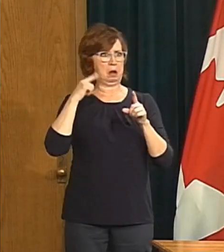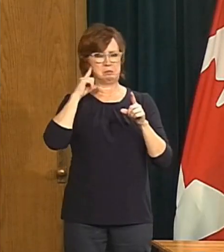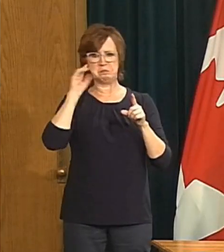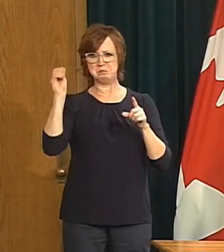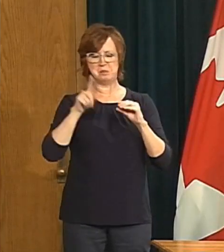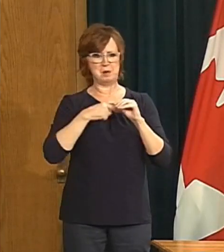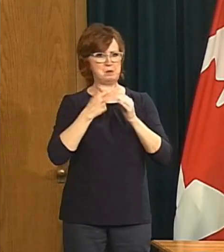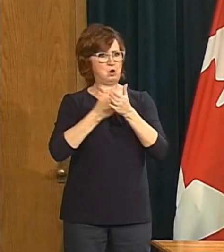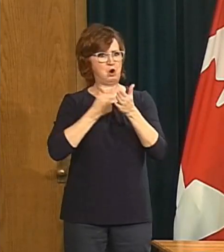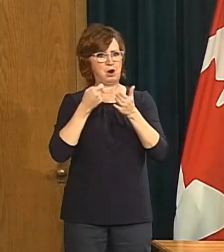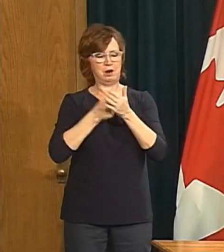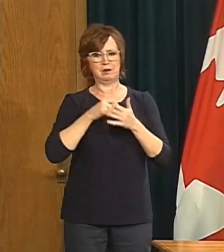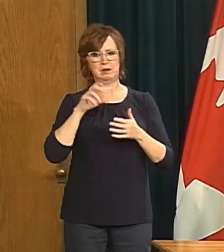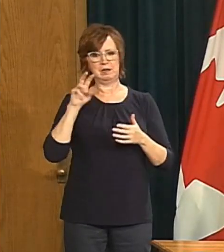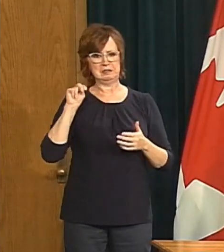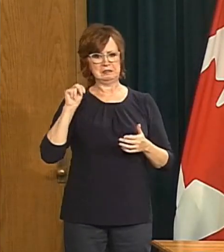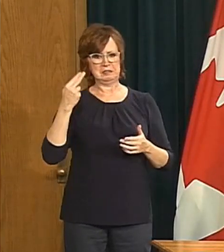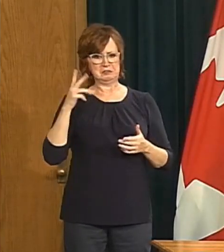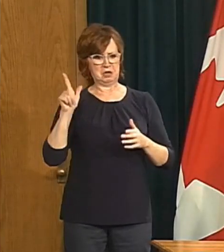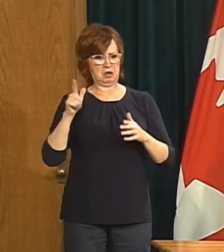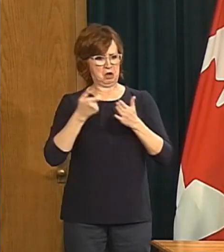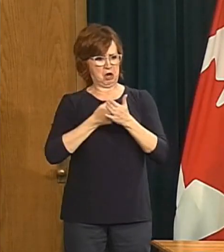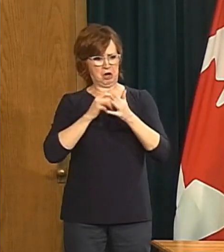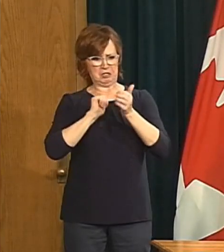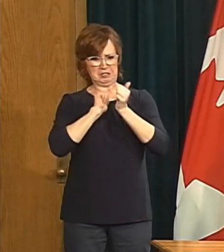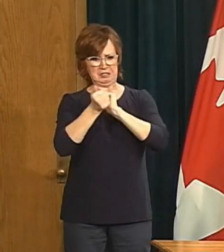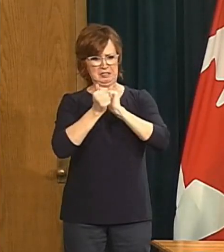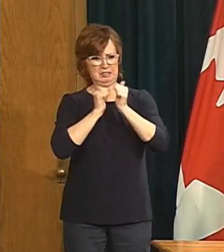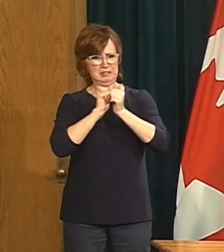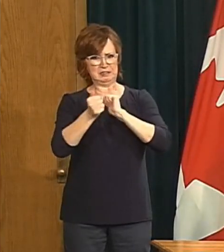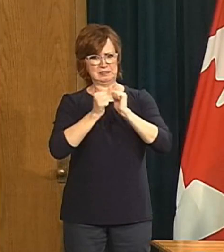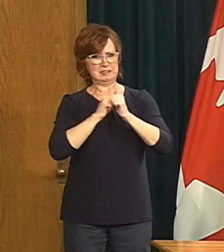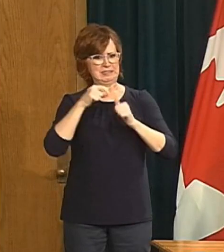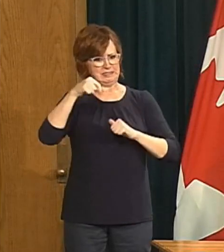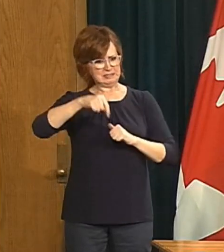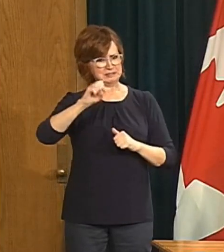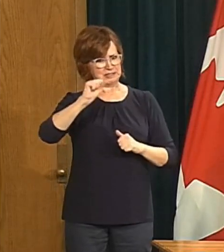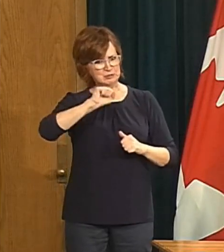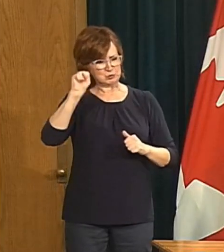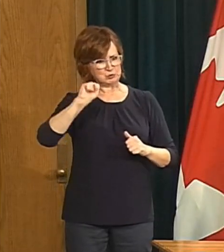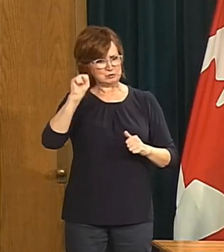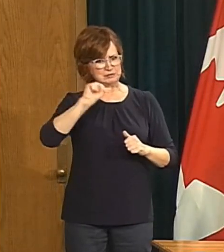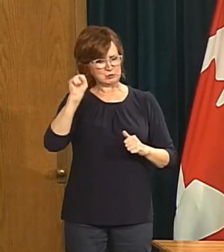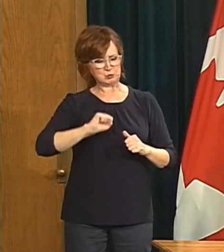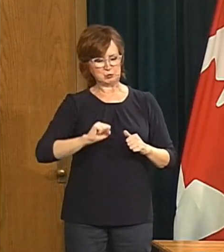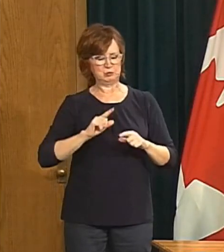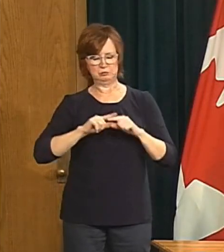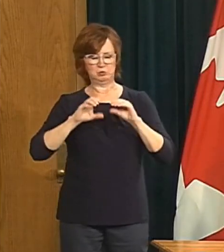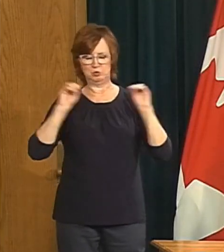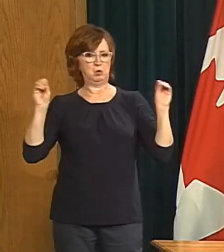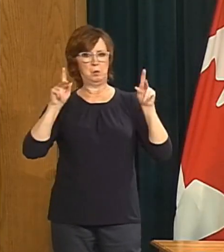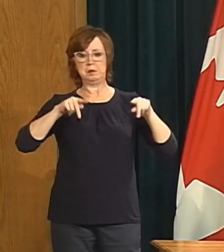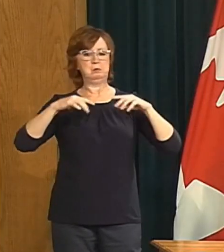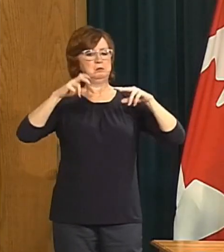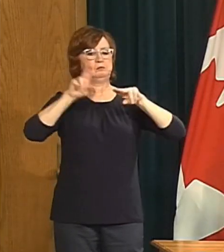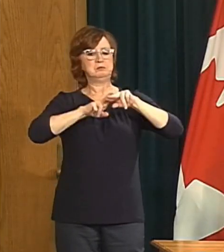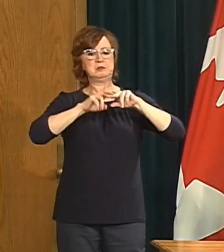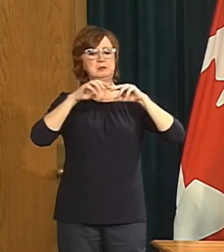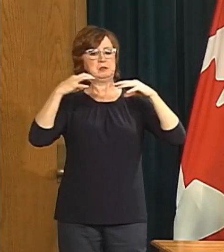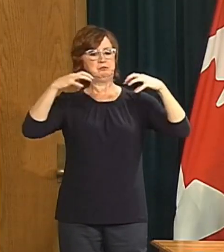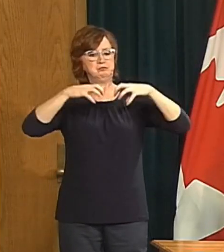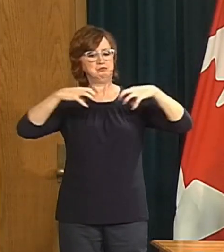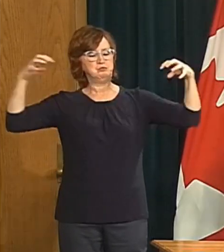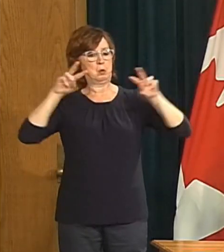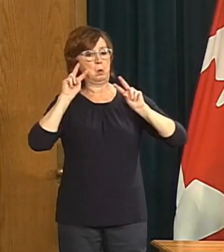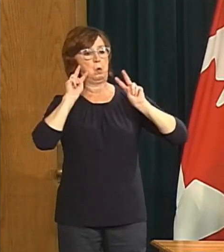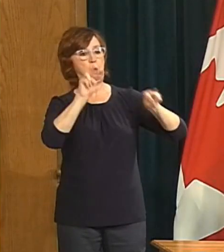either. I should be likely, but I would trust that if any event like that is taking place, whether it be in Saskatoon or across Canada,